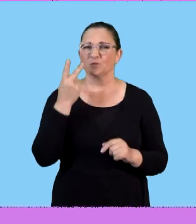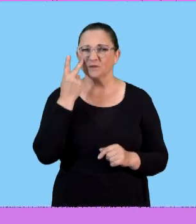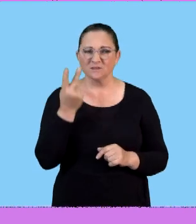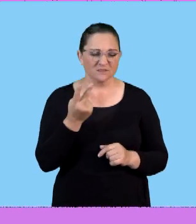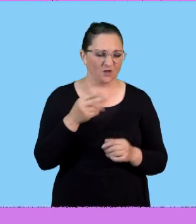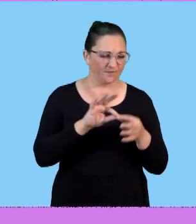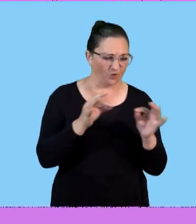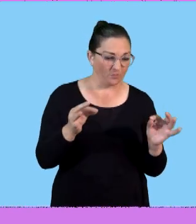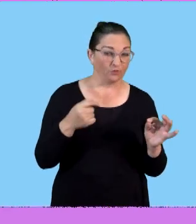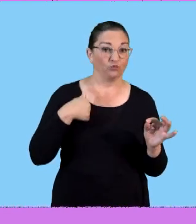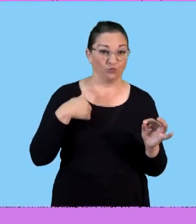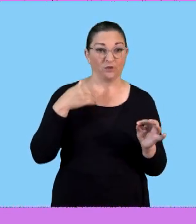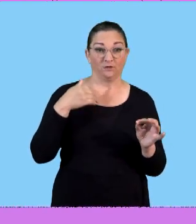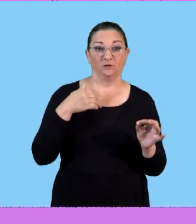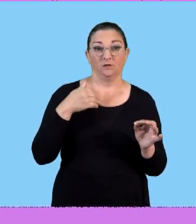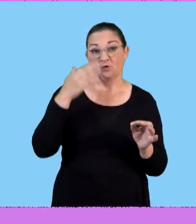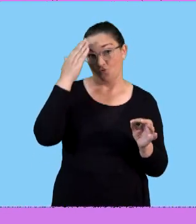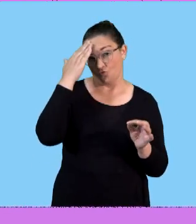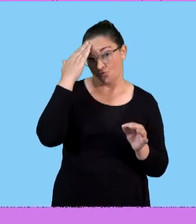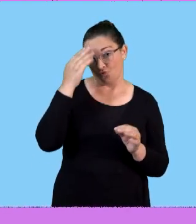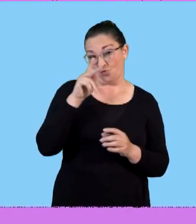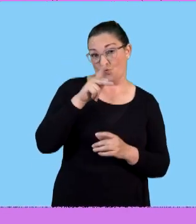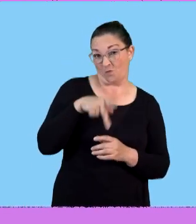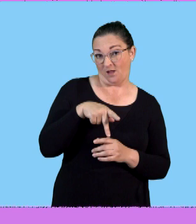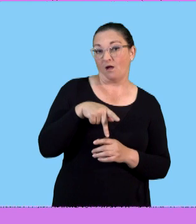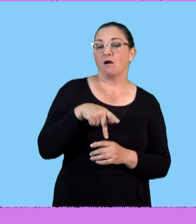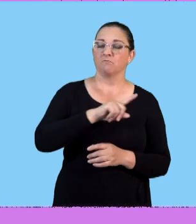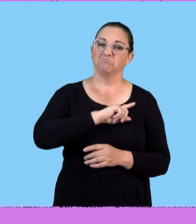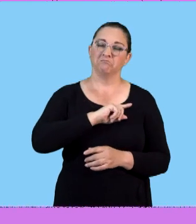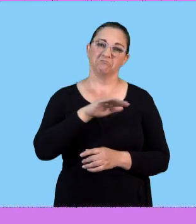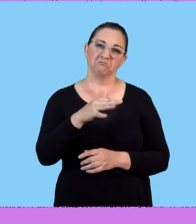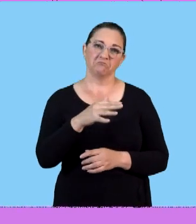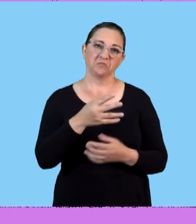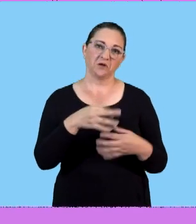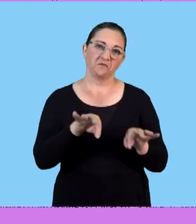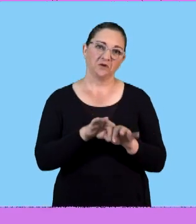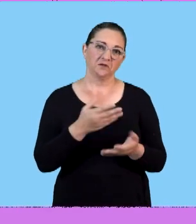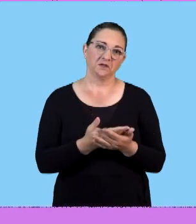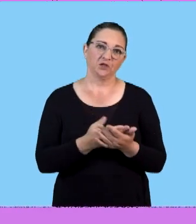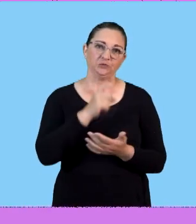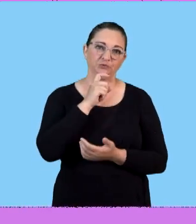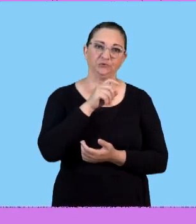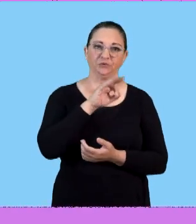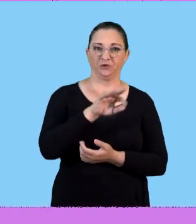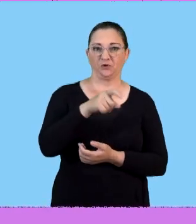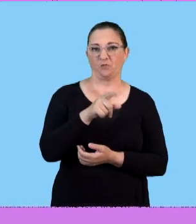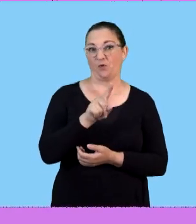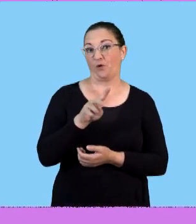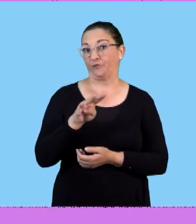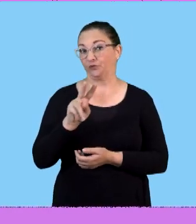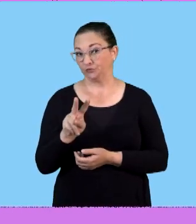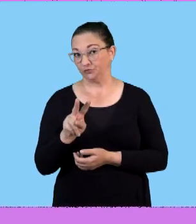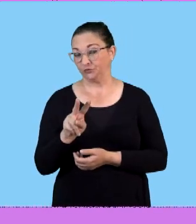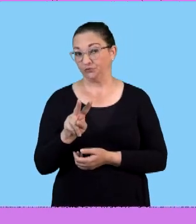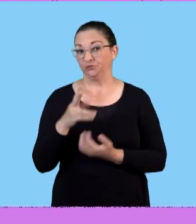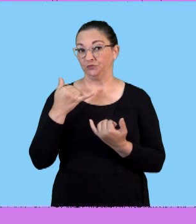look at the formula, we want pi, right? And we said we're going to use the approximate value of 3,142. So I already have